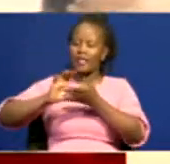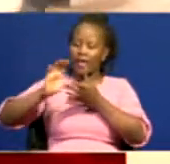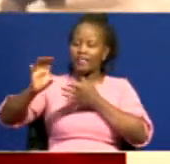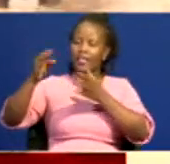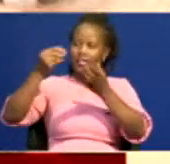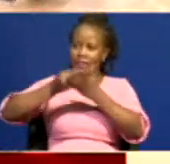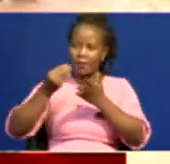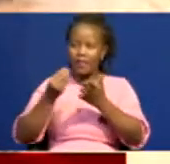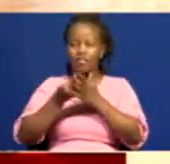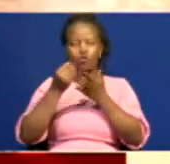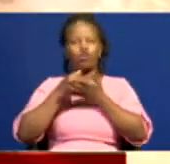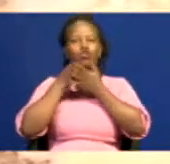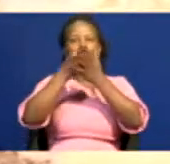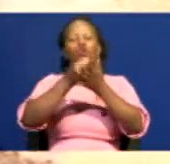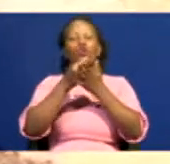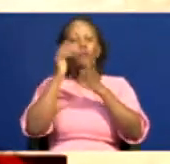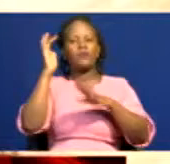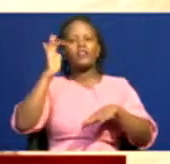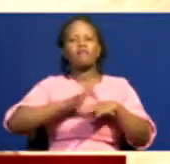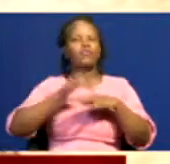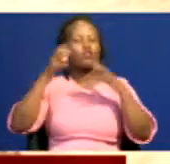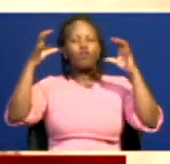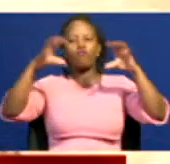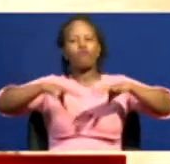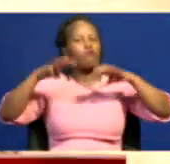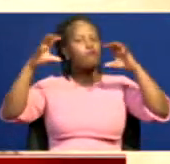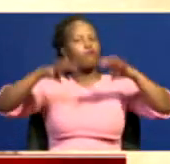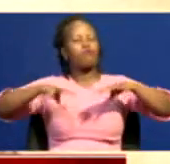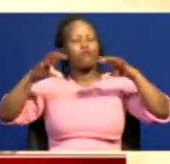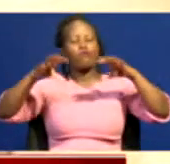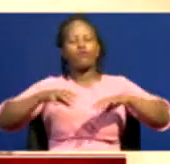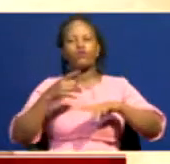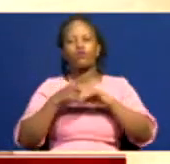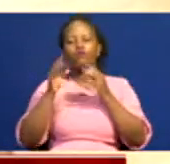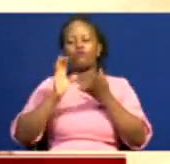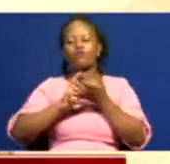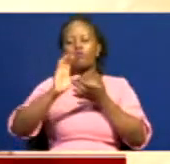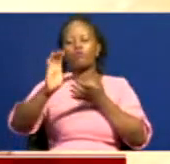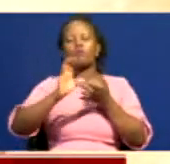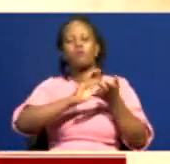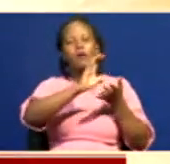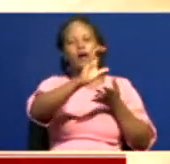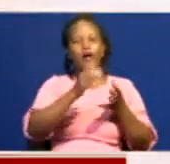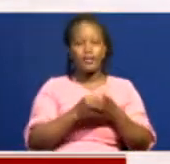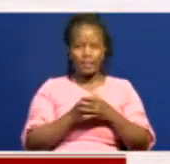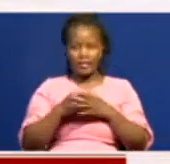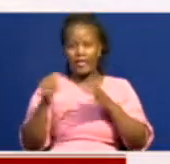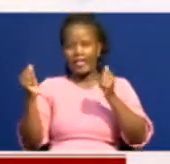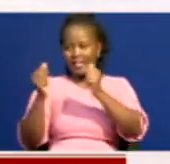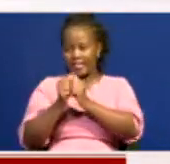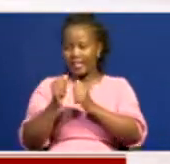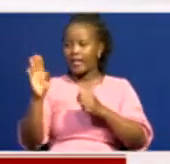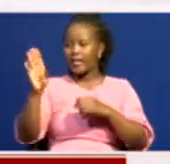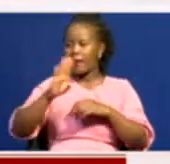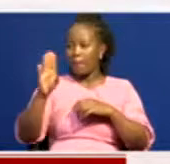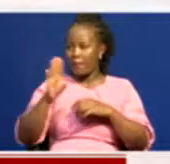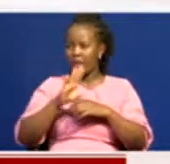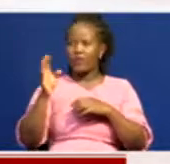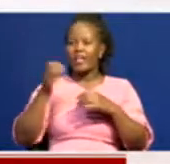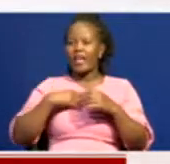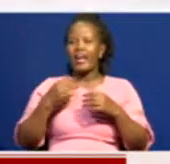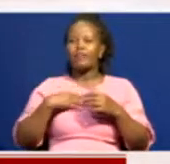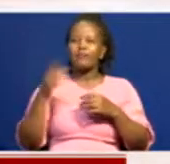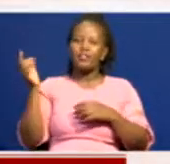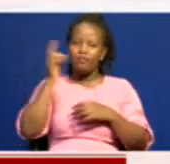cater for the El Nino effects from the disbursed county shareable revenue. Hussein insisted that a total of 10 billion Kenyan shillings had already